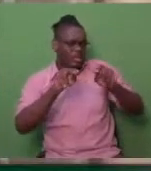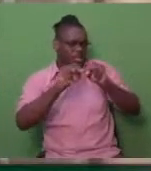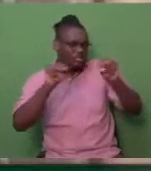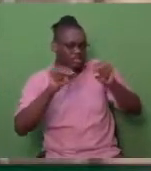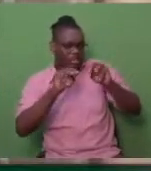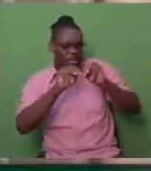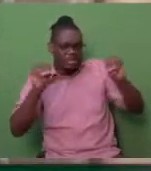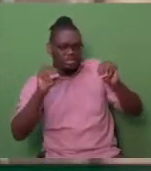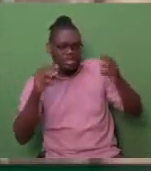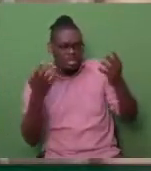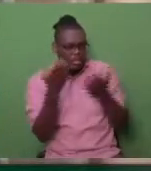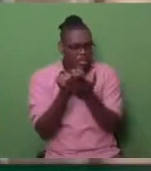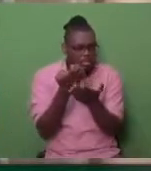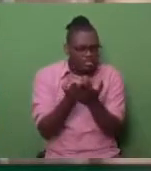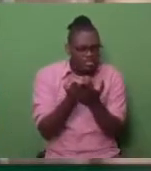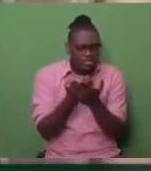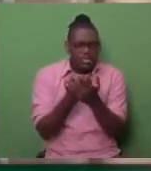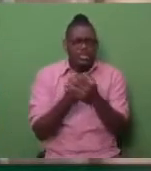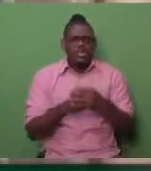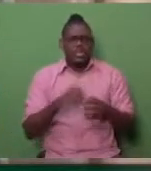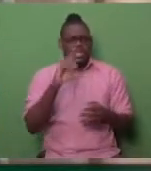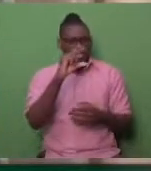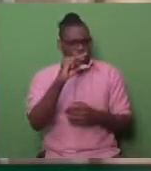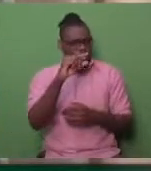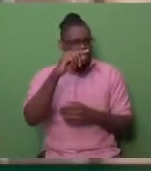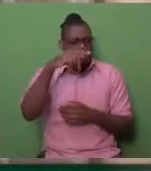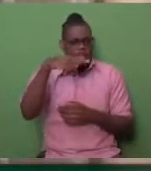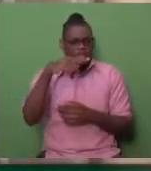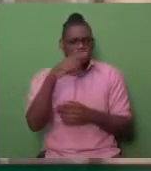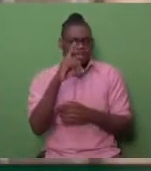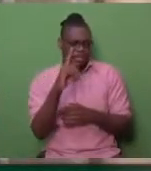own figures, the country was producing